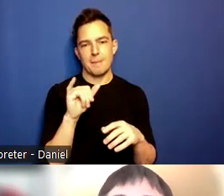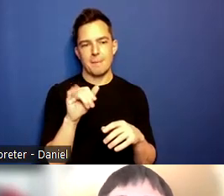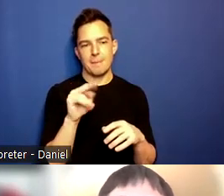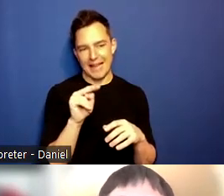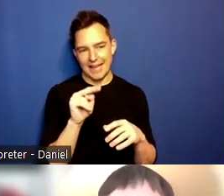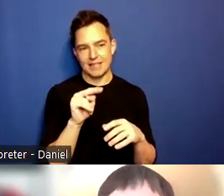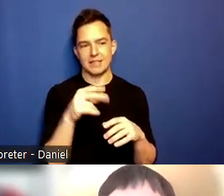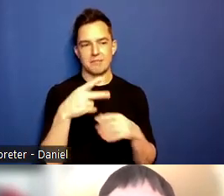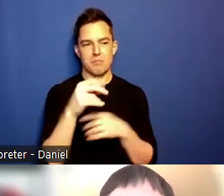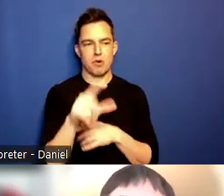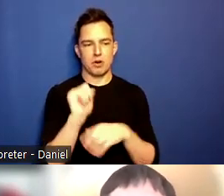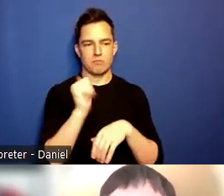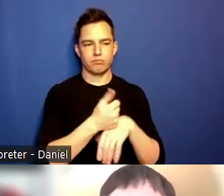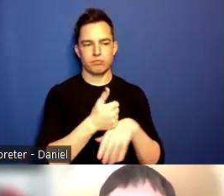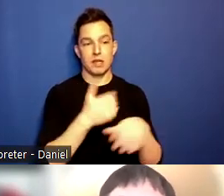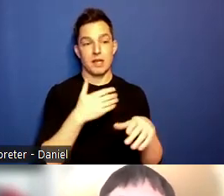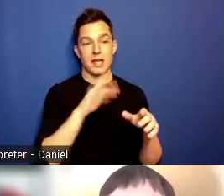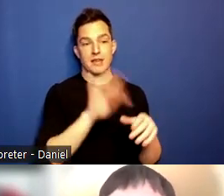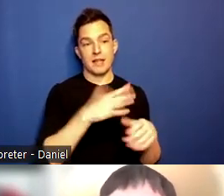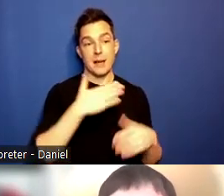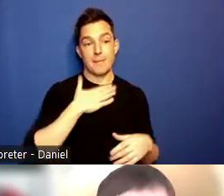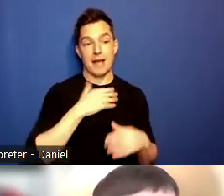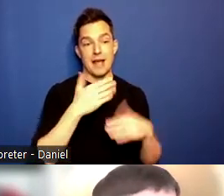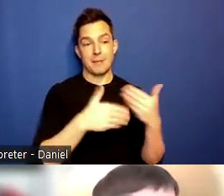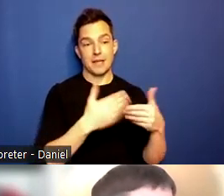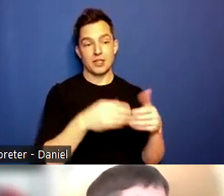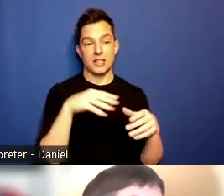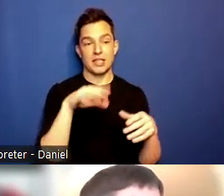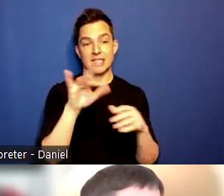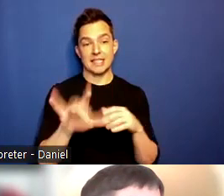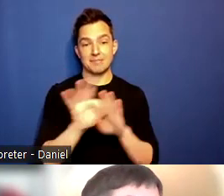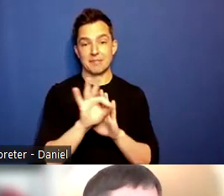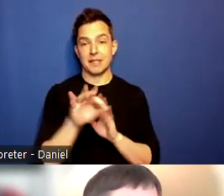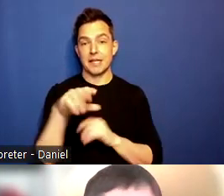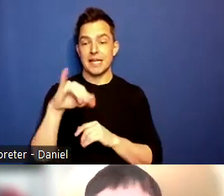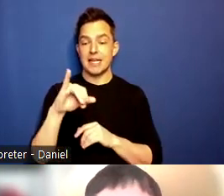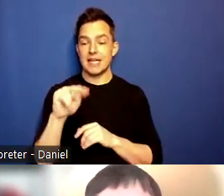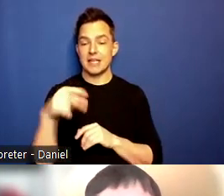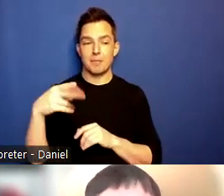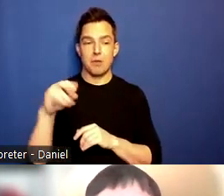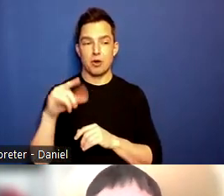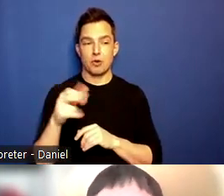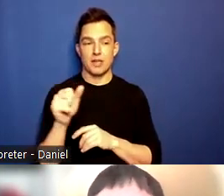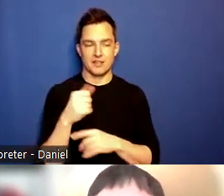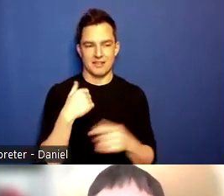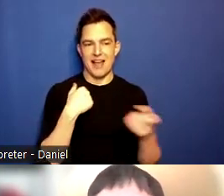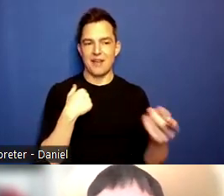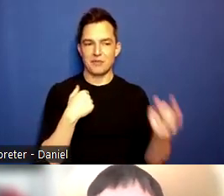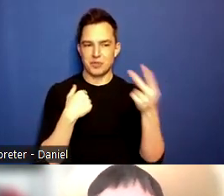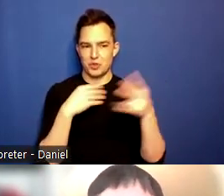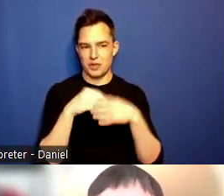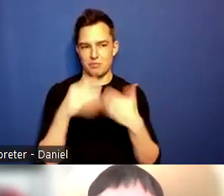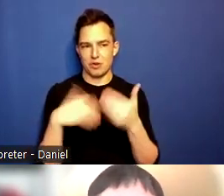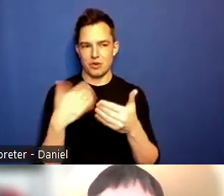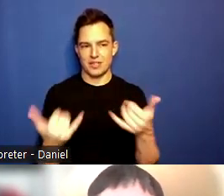go to My Applications and click In Progress. I have 2 applications in progress right now. For today,